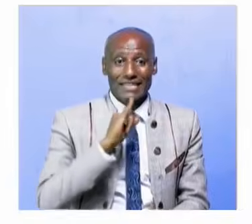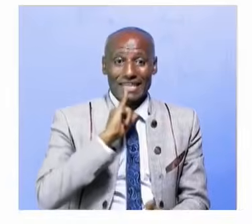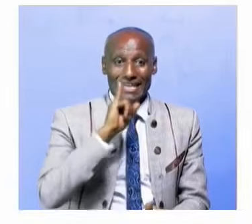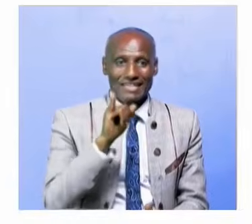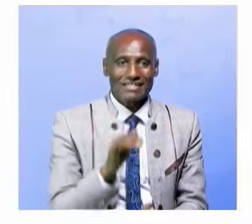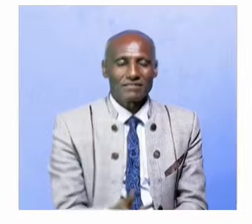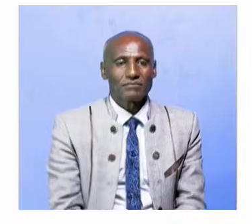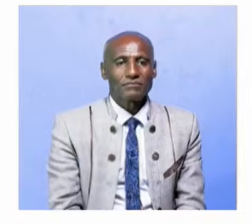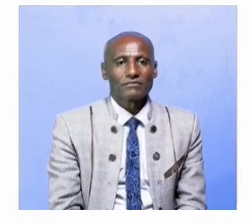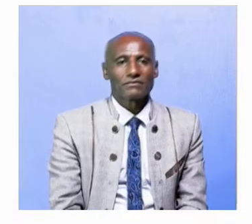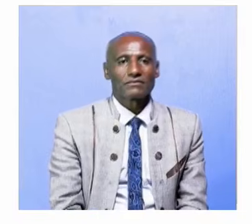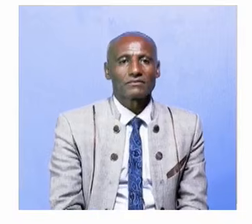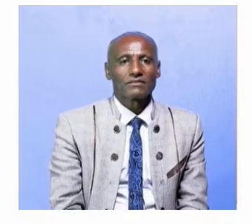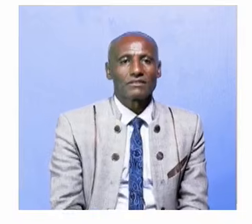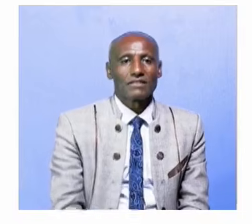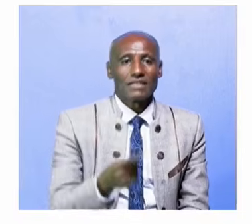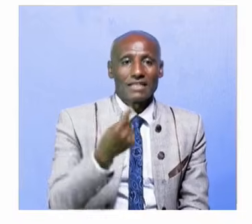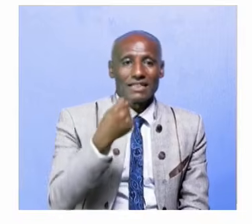is